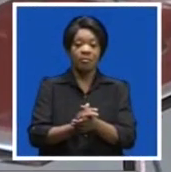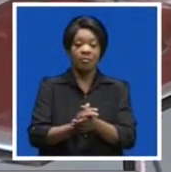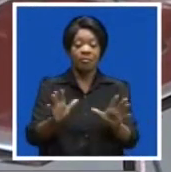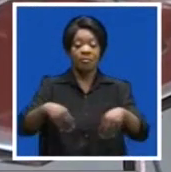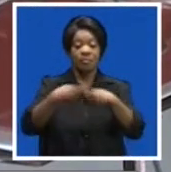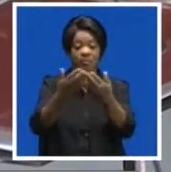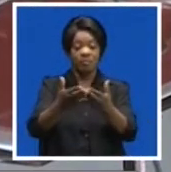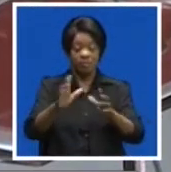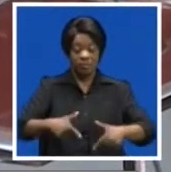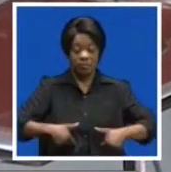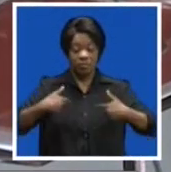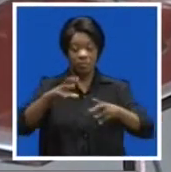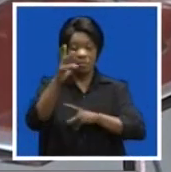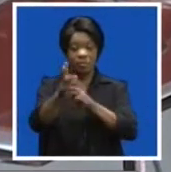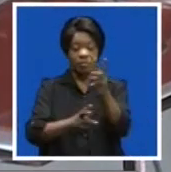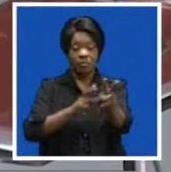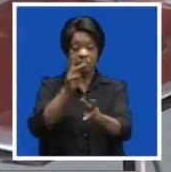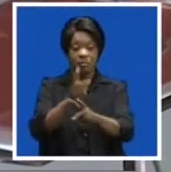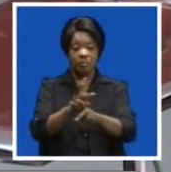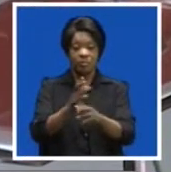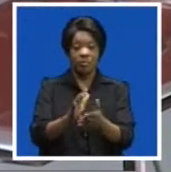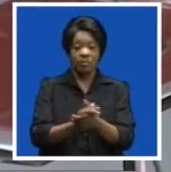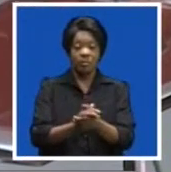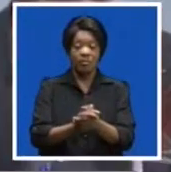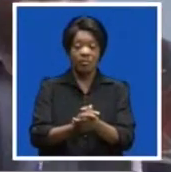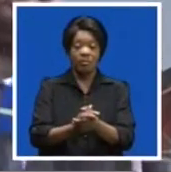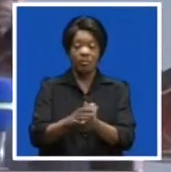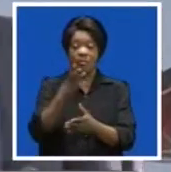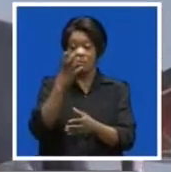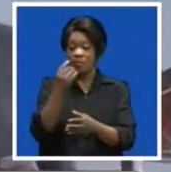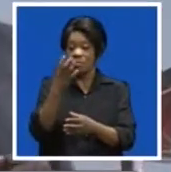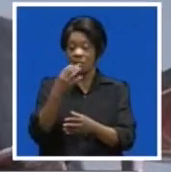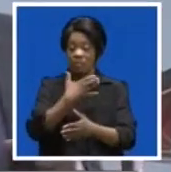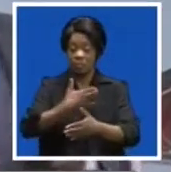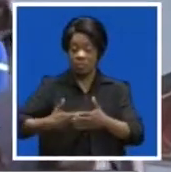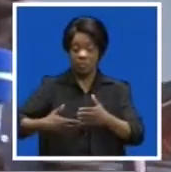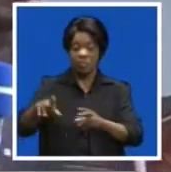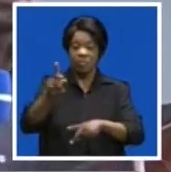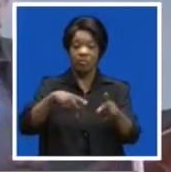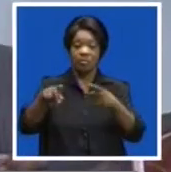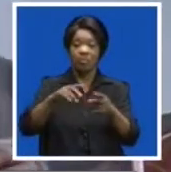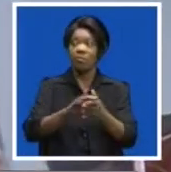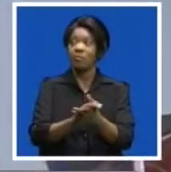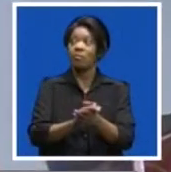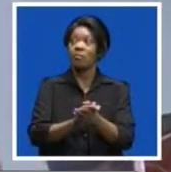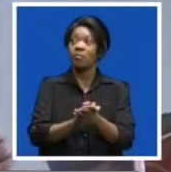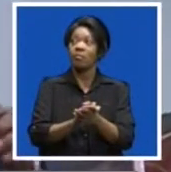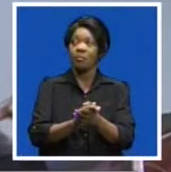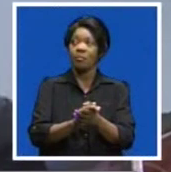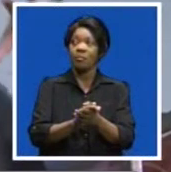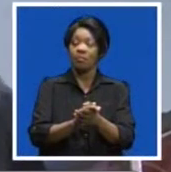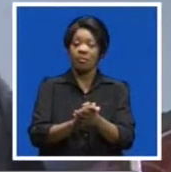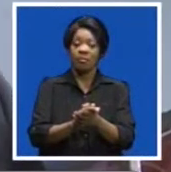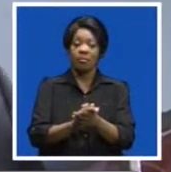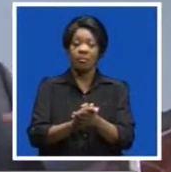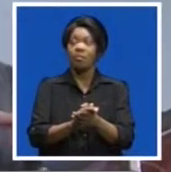world and the salt of the earth. A big heart to accommodate the life of the paralyzed man. And